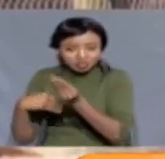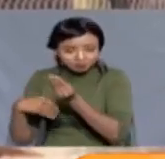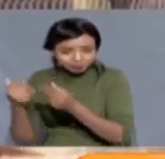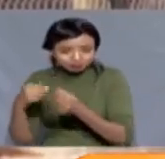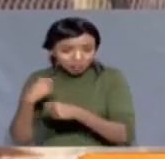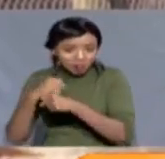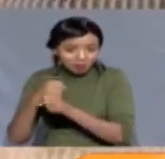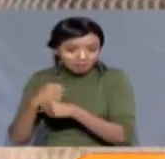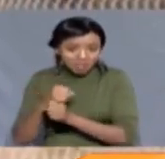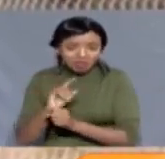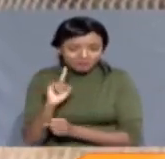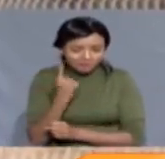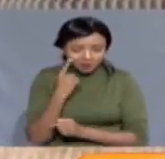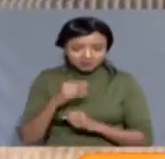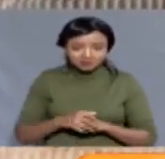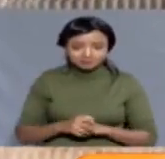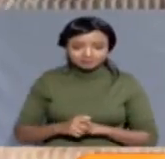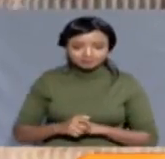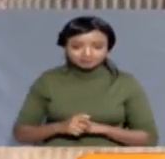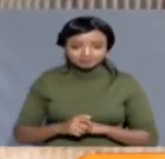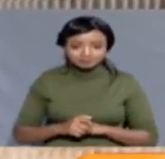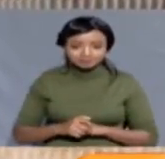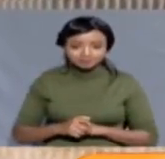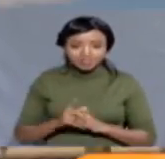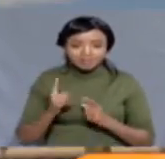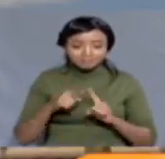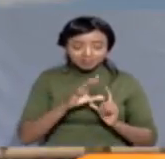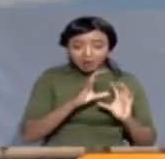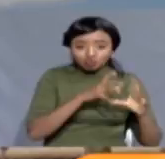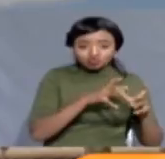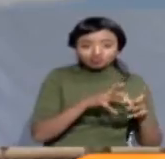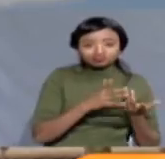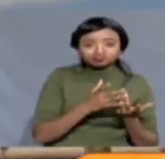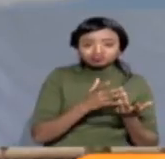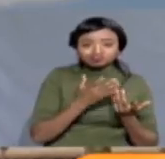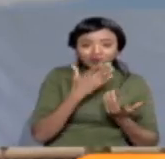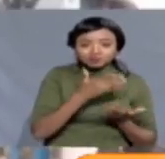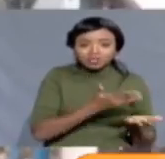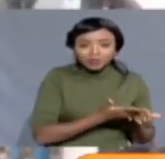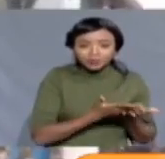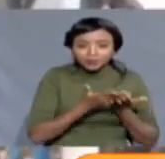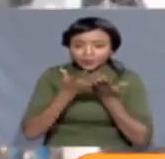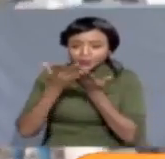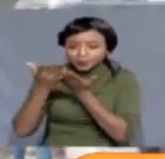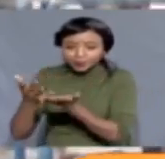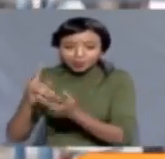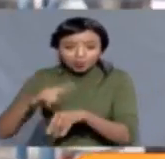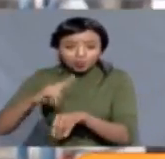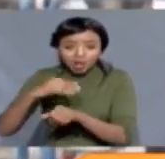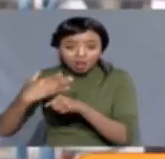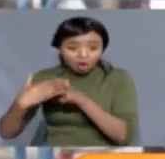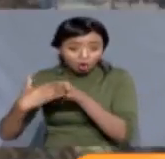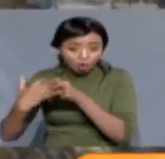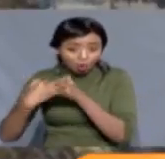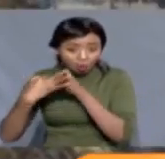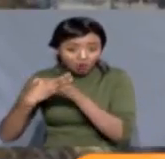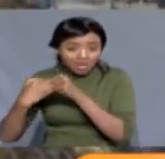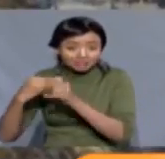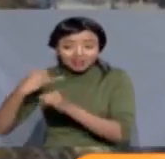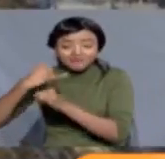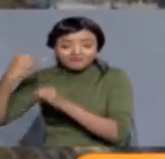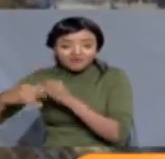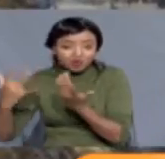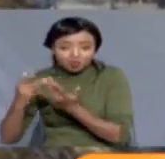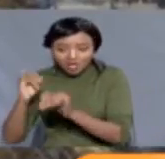oil-producing countries. According to sources, the crude is expected to be shipped out of the country by the end of August to its final destination